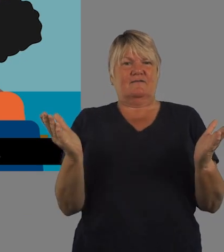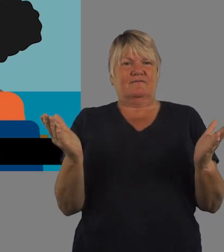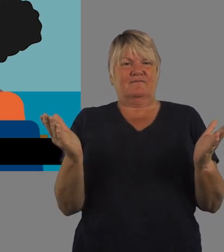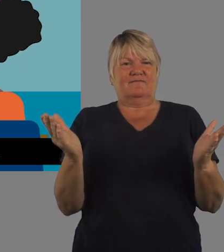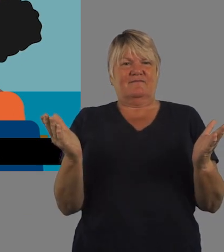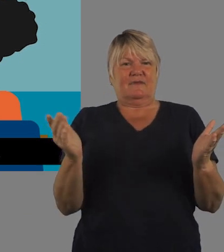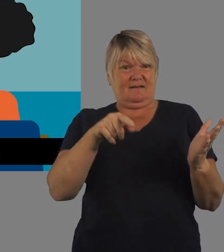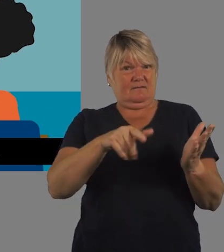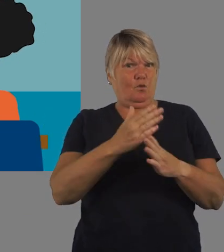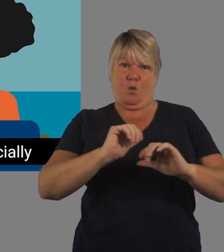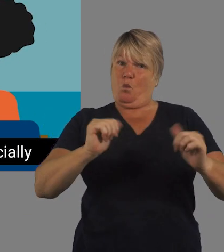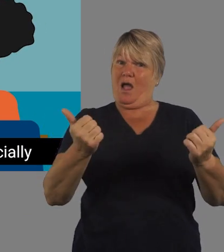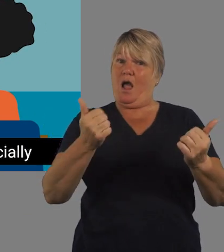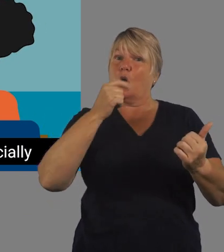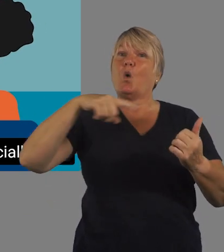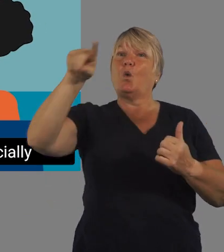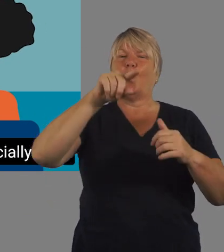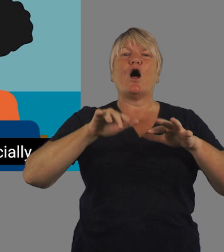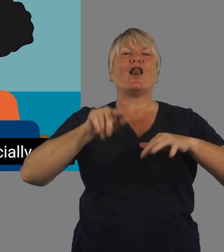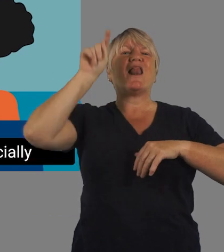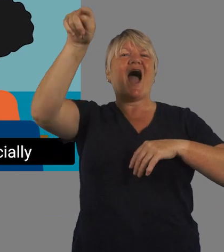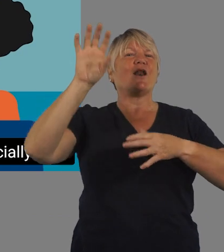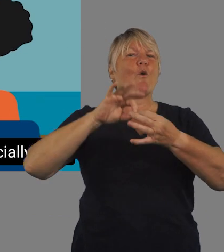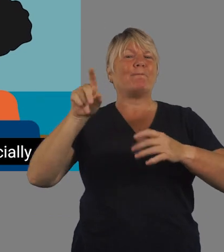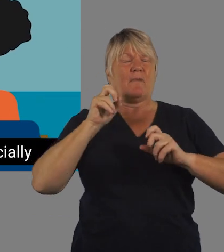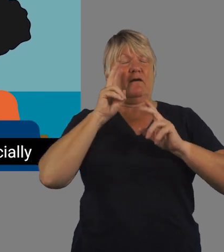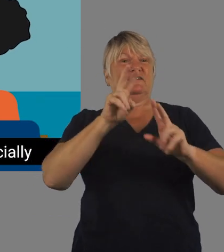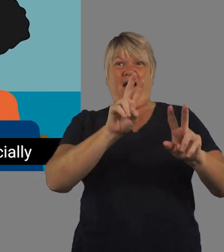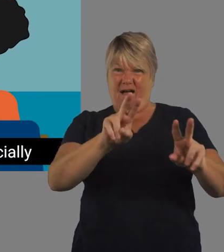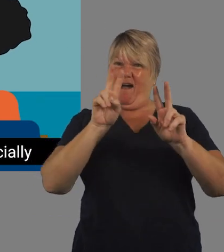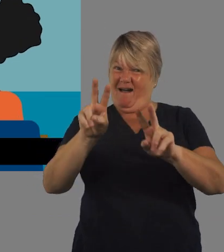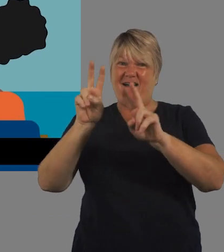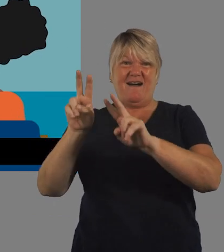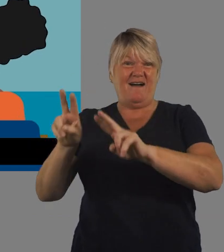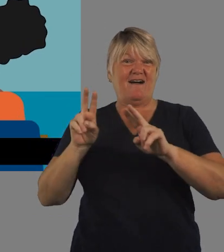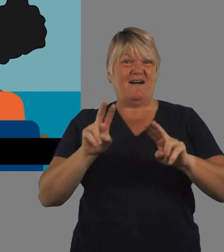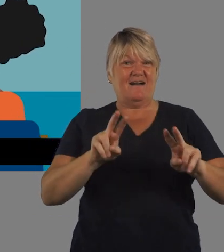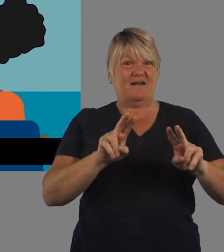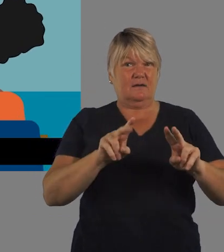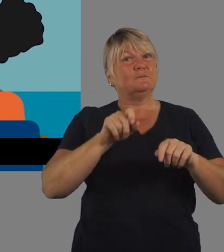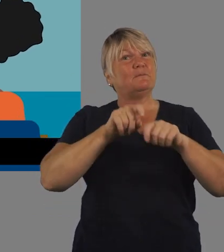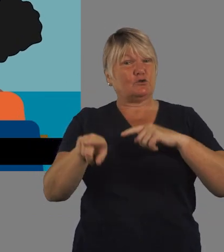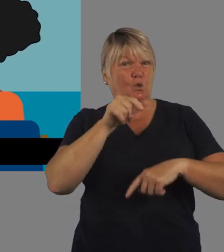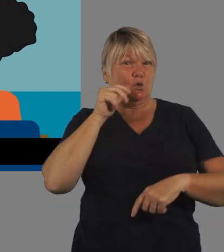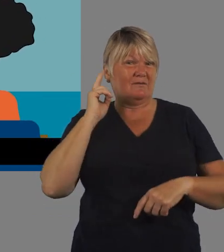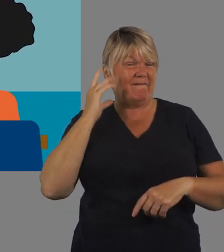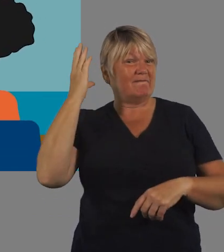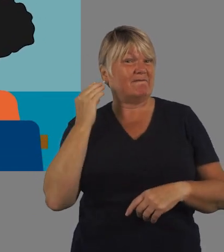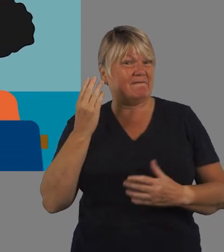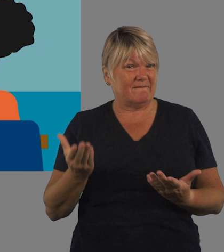microphone on their own device. This system works well for people joining remotely, especially for those who are deaf or hard of